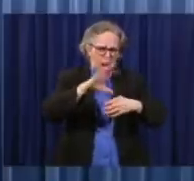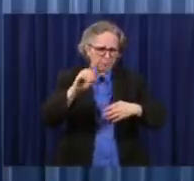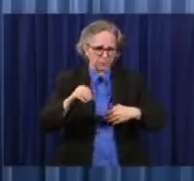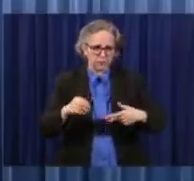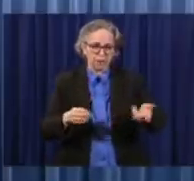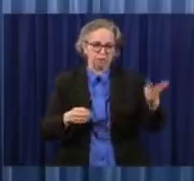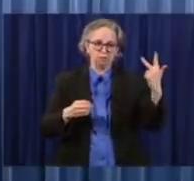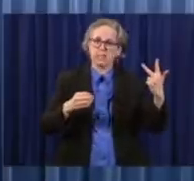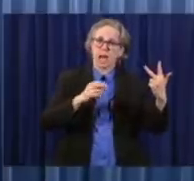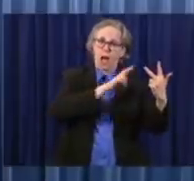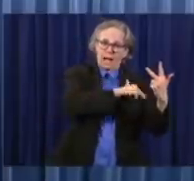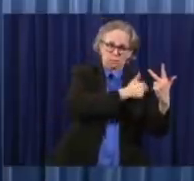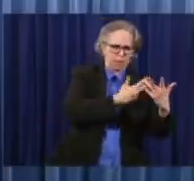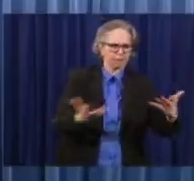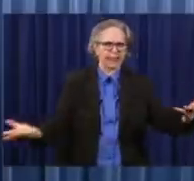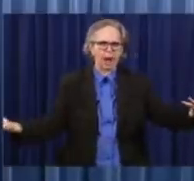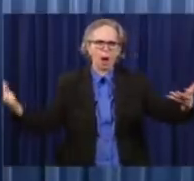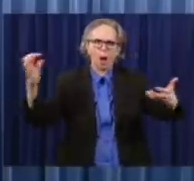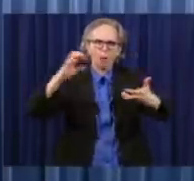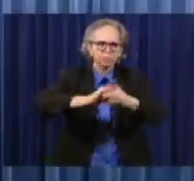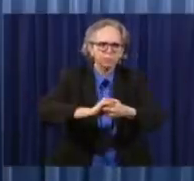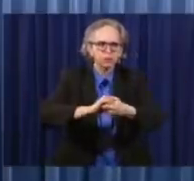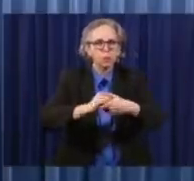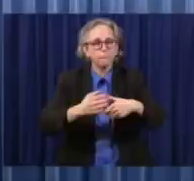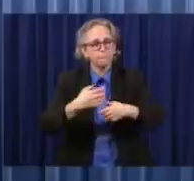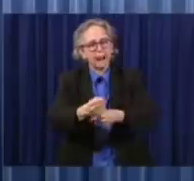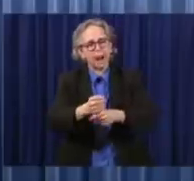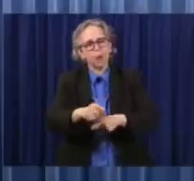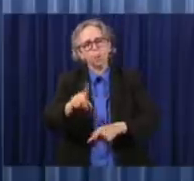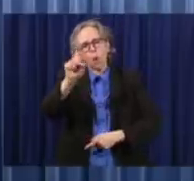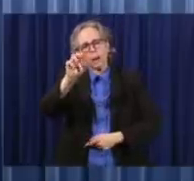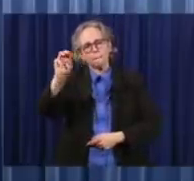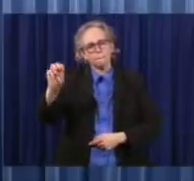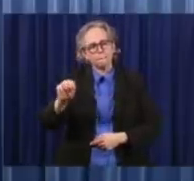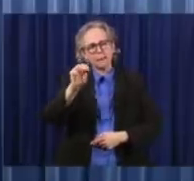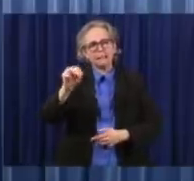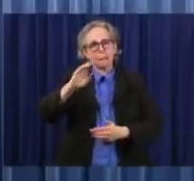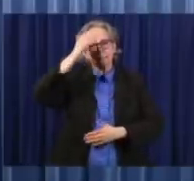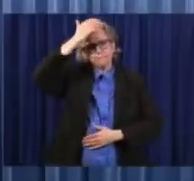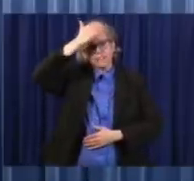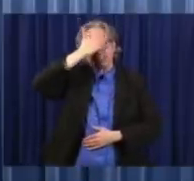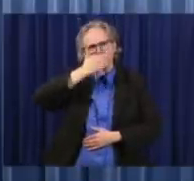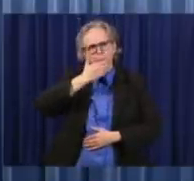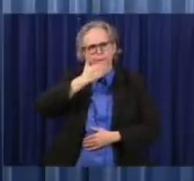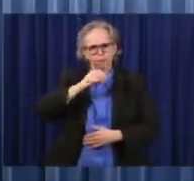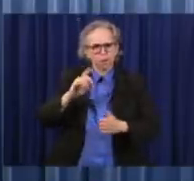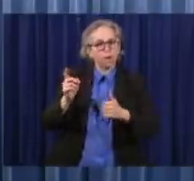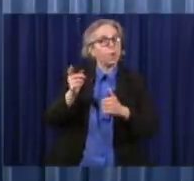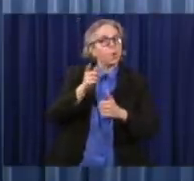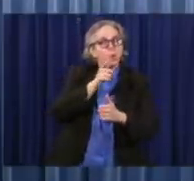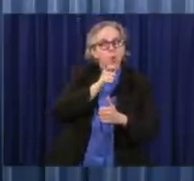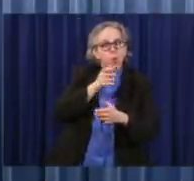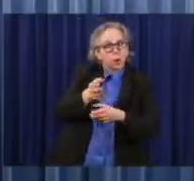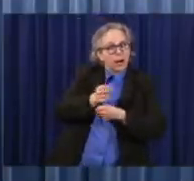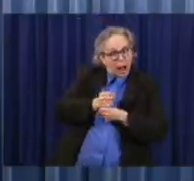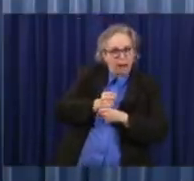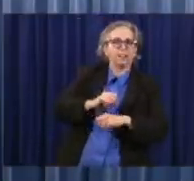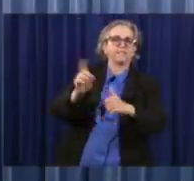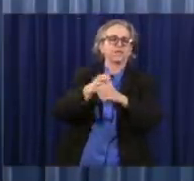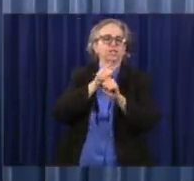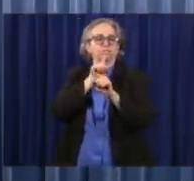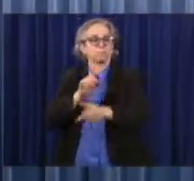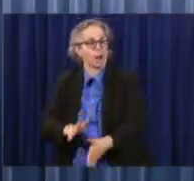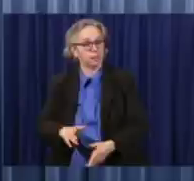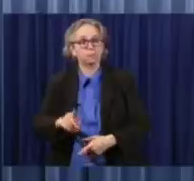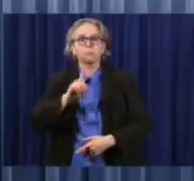1 million face shields to protect our first responders. This is the Ohio way. And so let's take a look